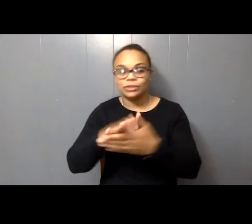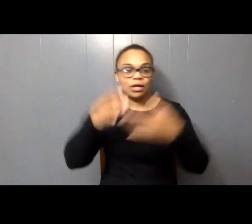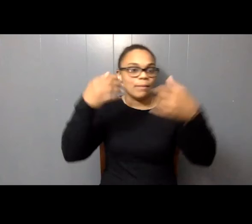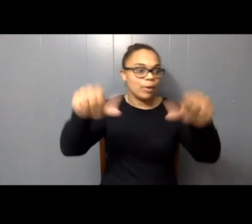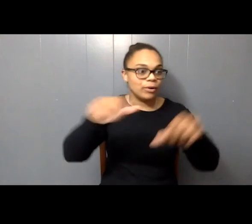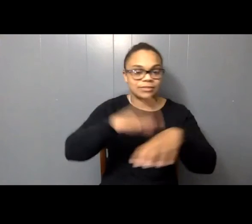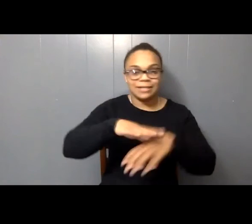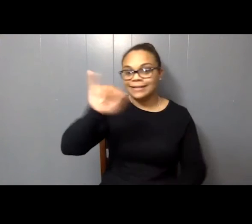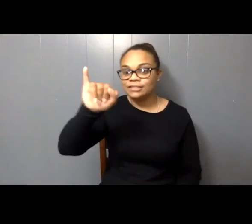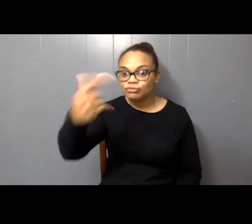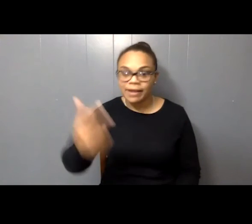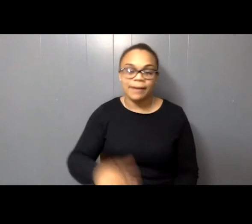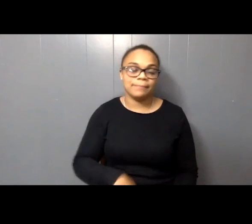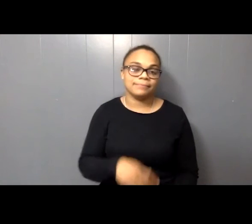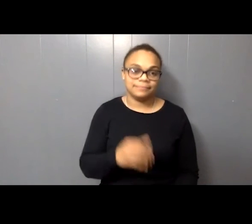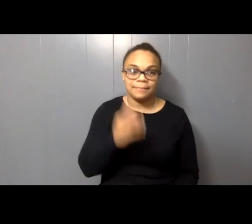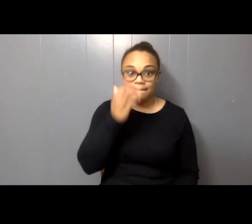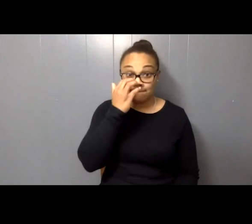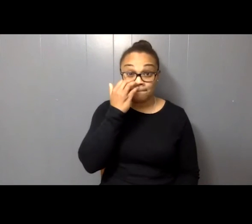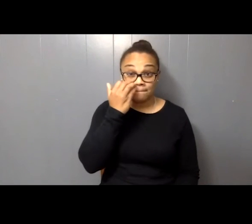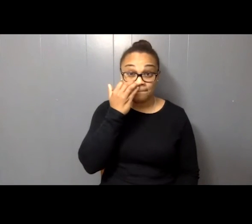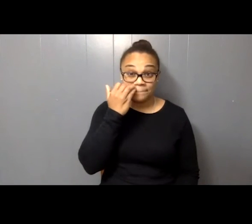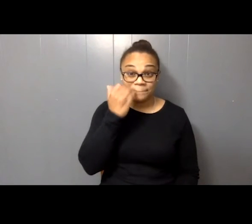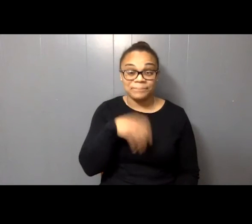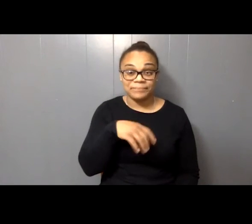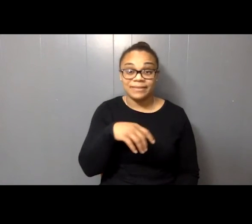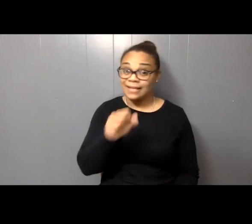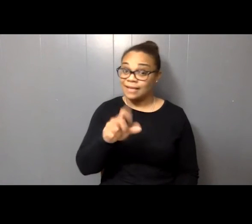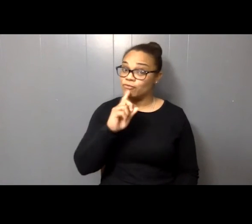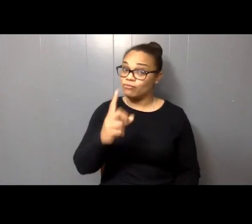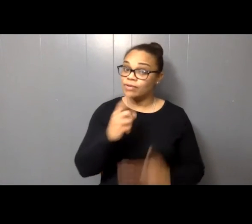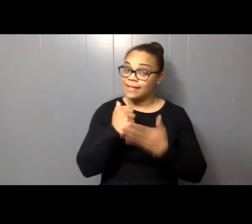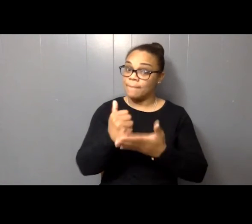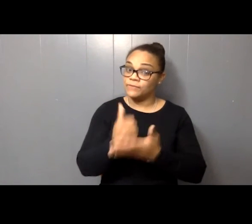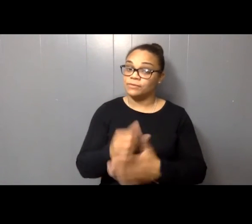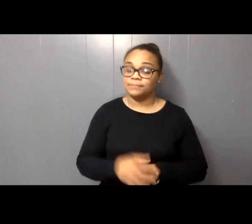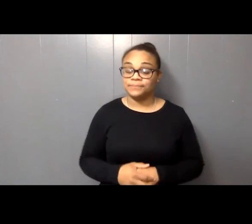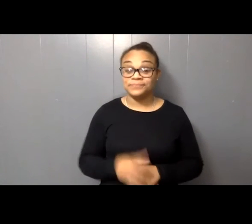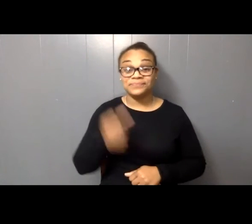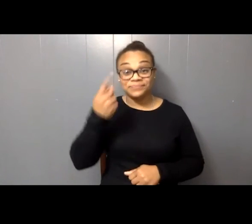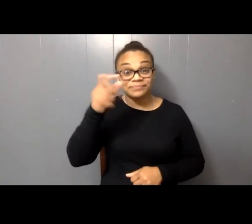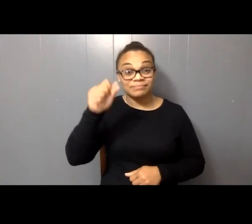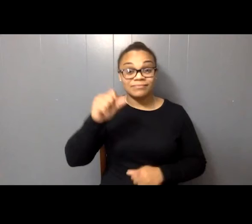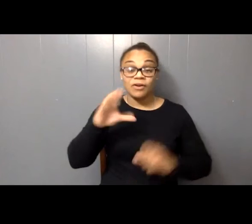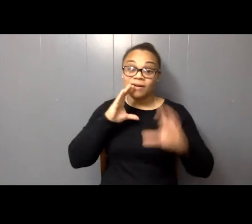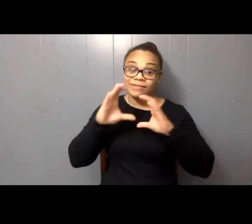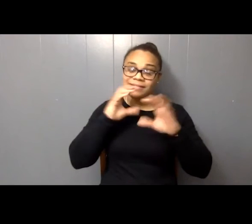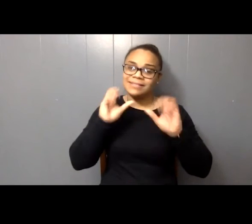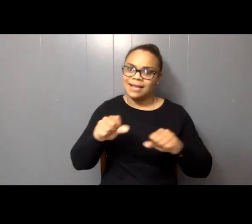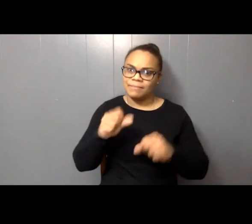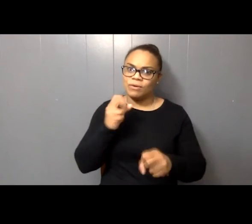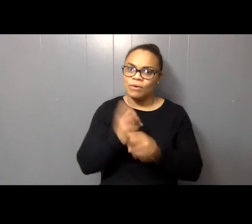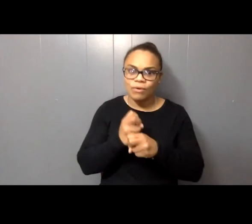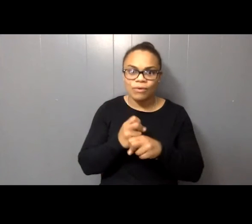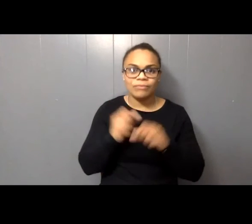because that can be extremely helpful. And even though it's hard, like those conversations can be really uncomfortable and really